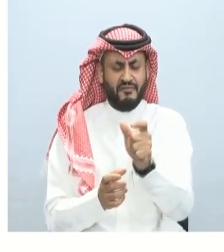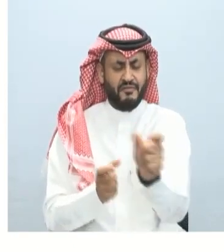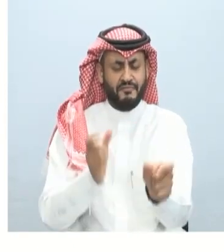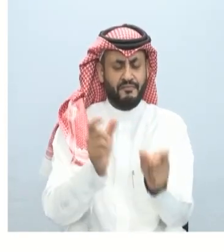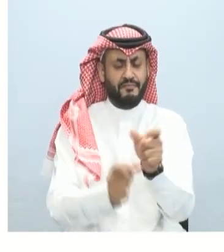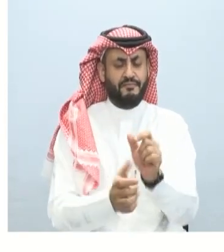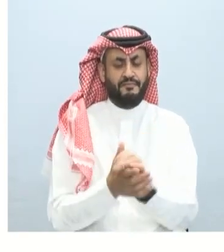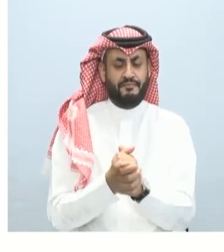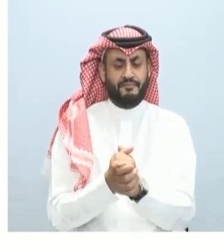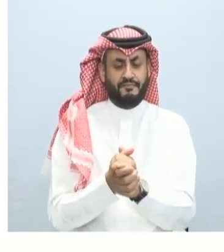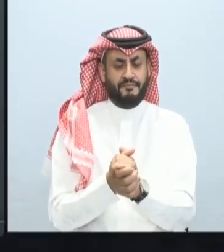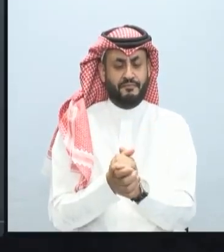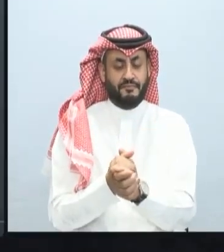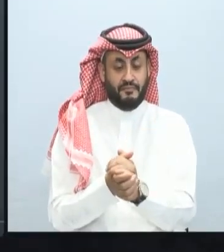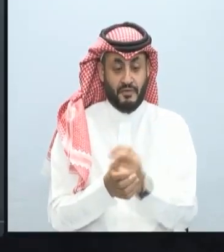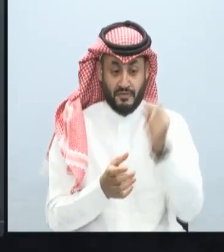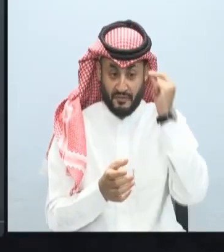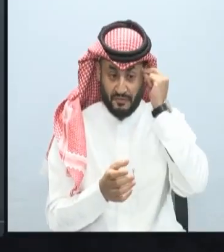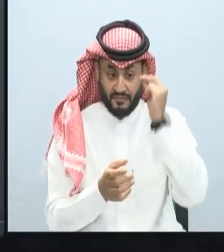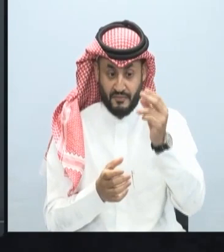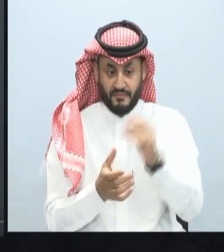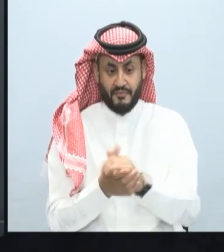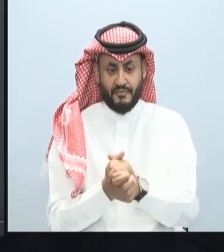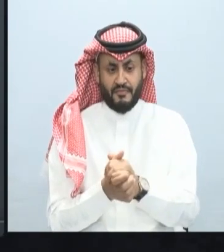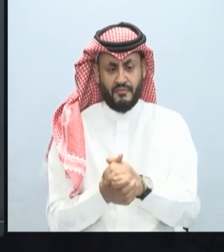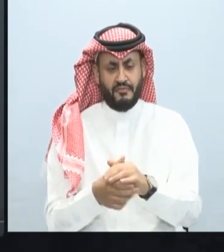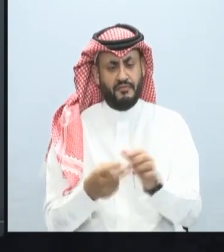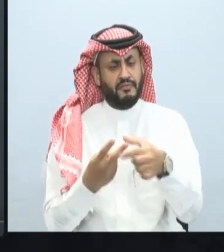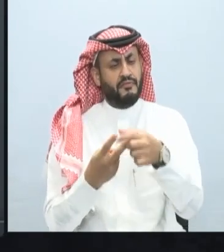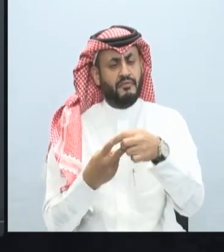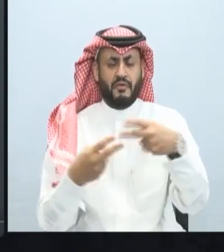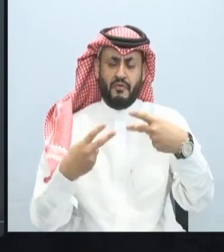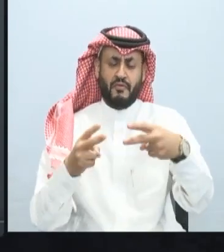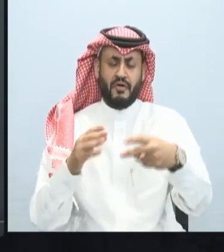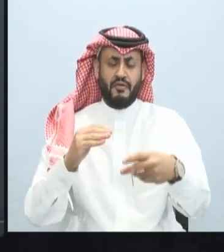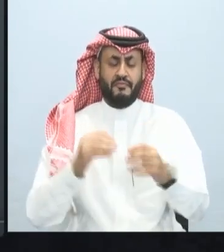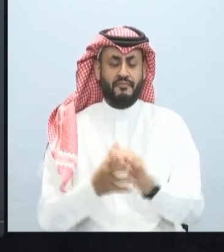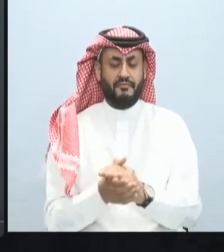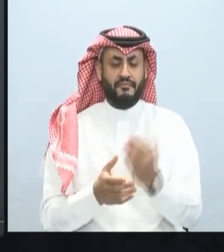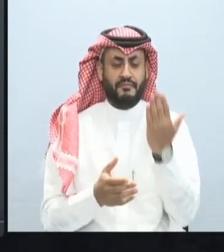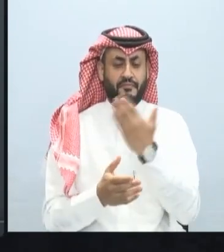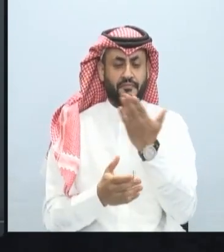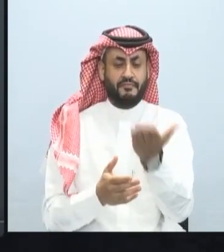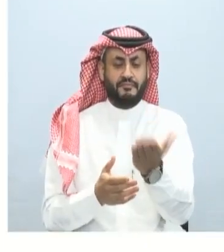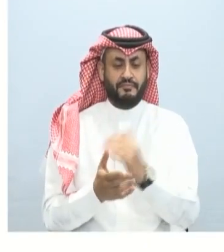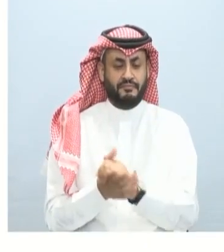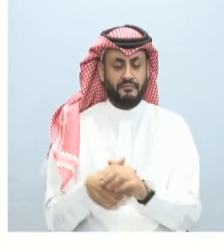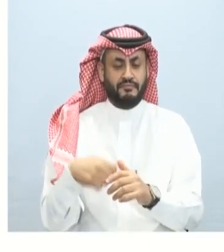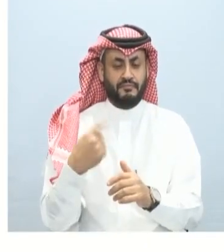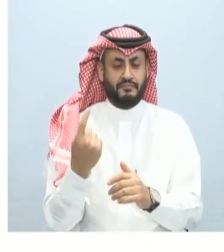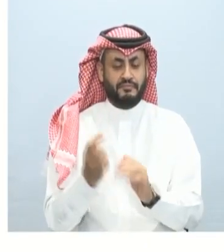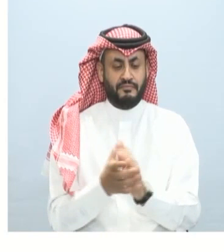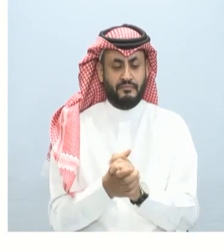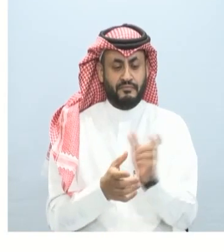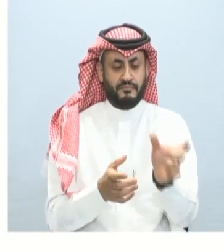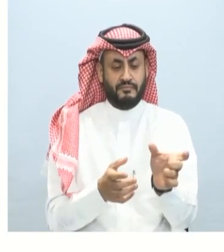nor. And note that some items, more than one answer may be possible. So let's read. We have number one,